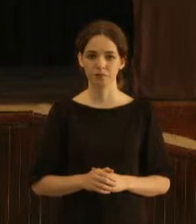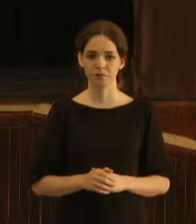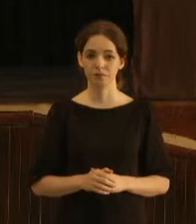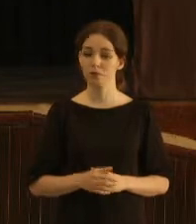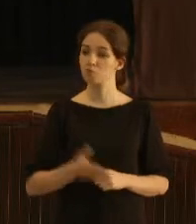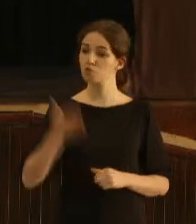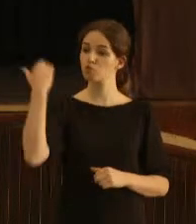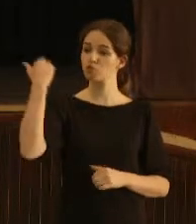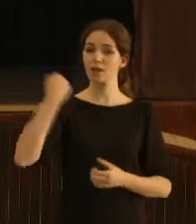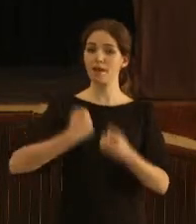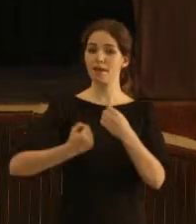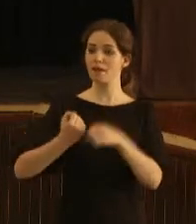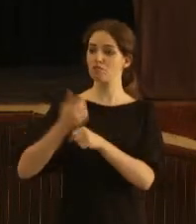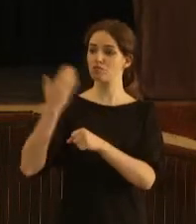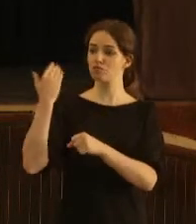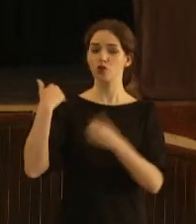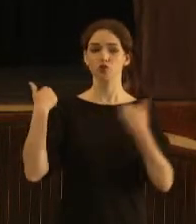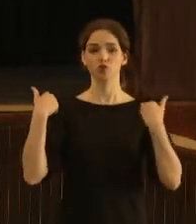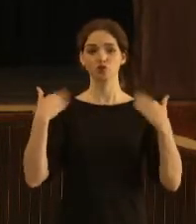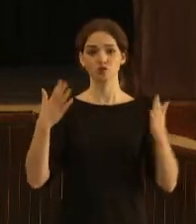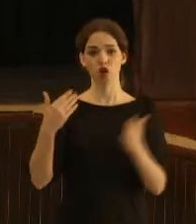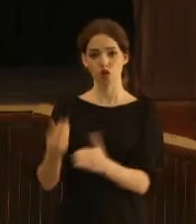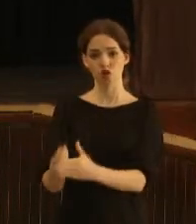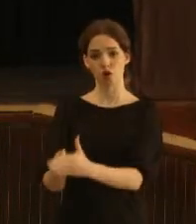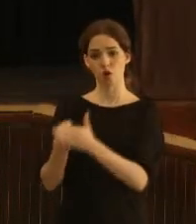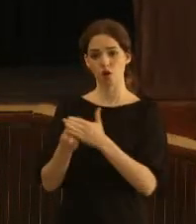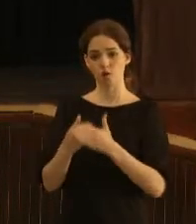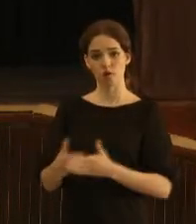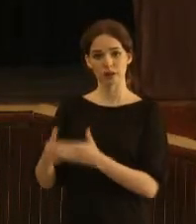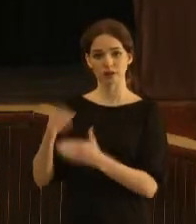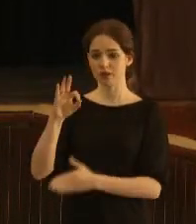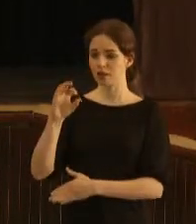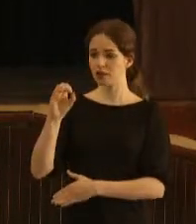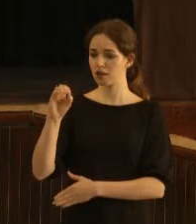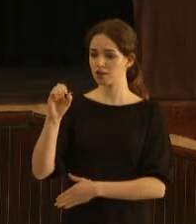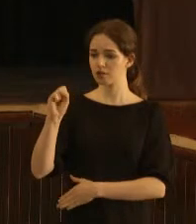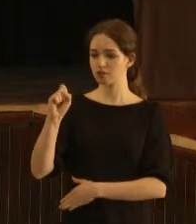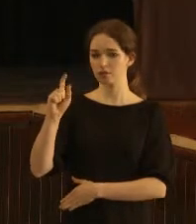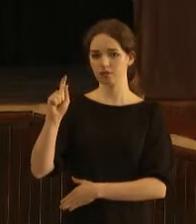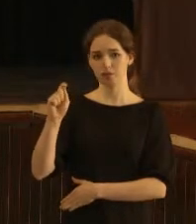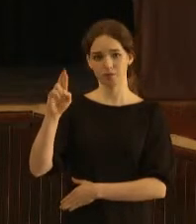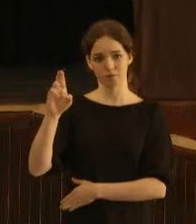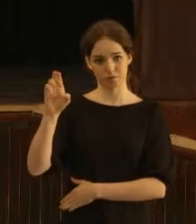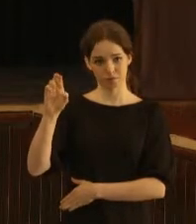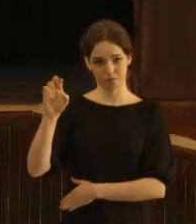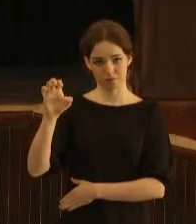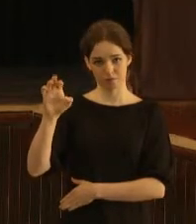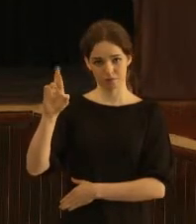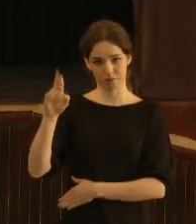in nou, the year we started with foster care, but we actually want to do a legal adoption. yes.